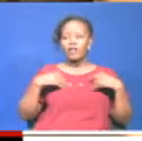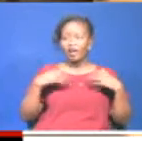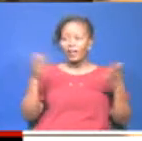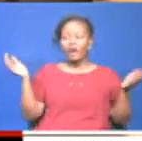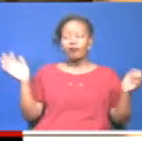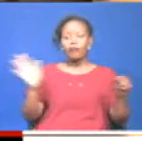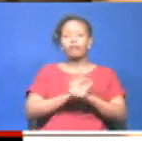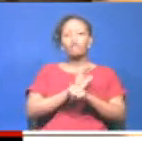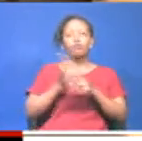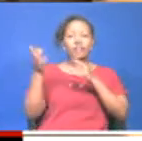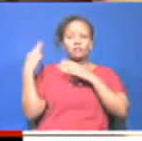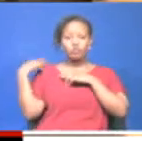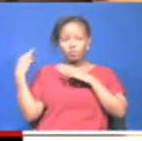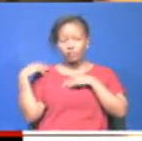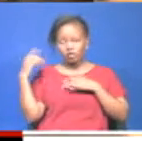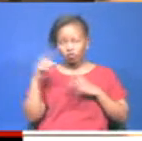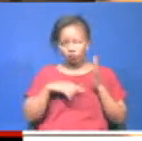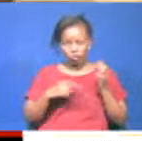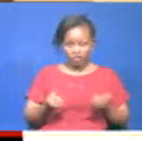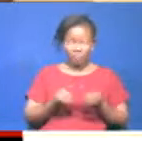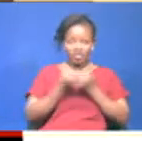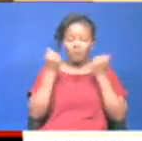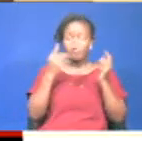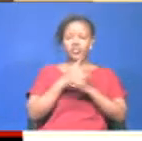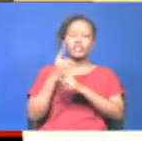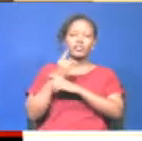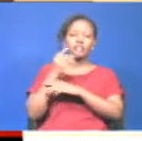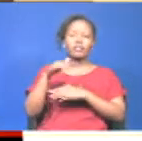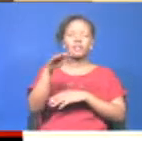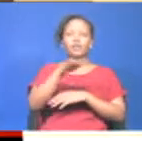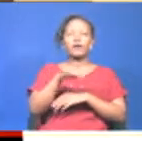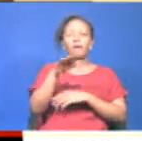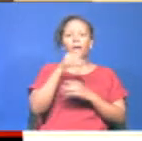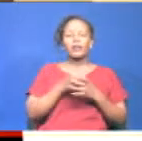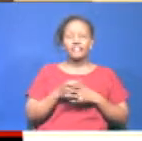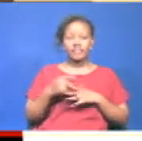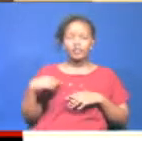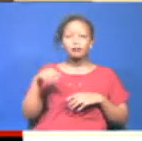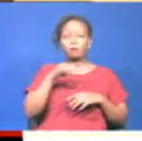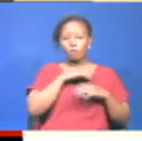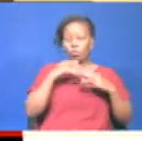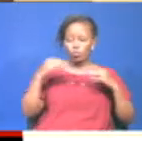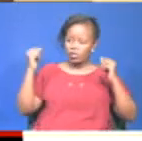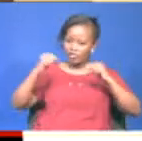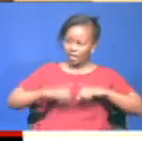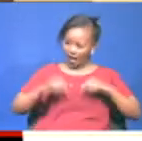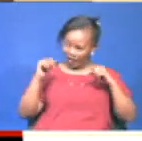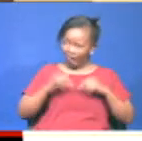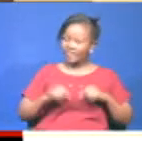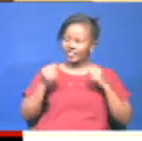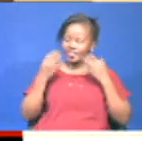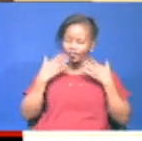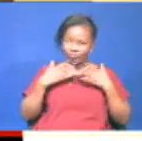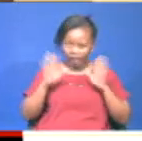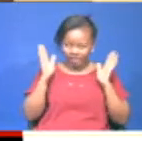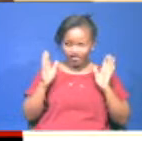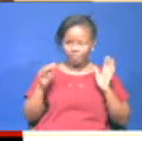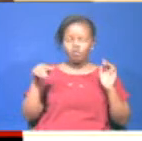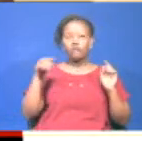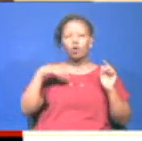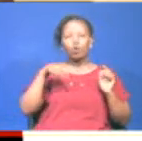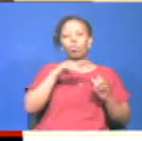consequence of what has happened, places that are too far. We have agreed that we are both facing the